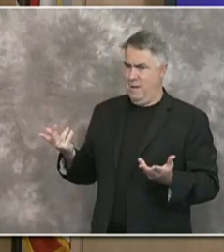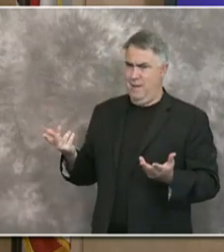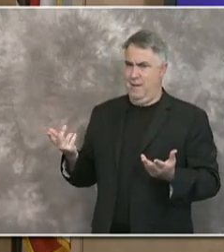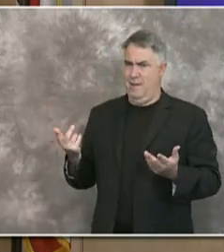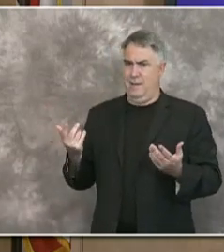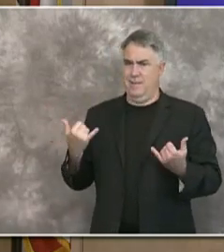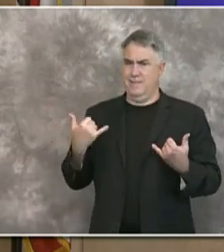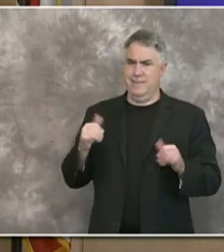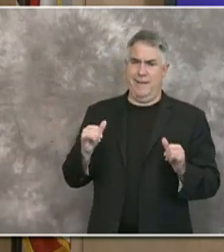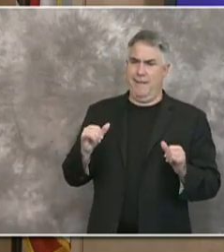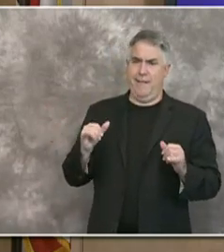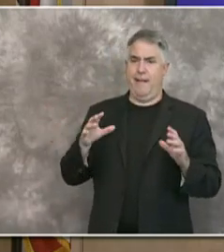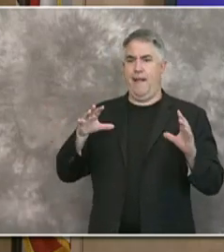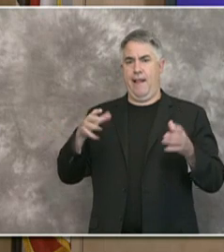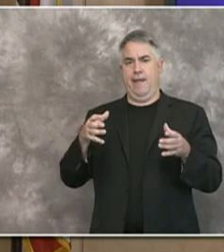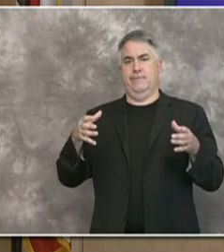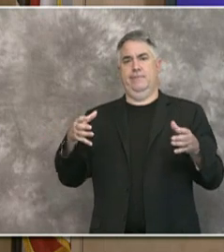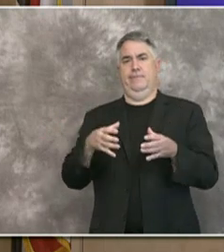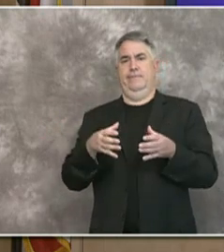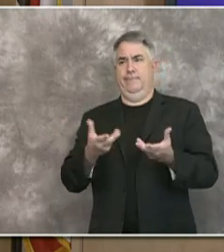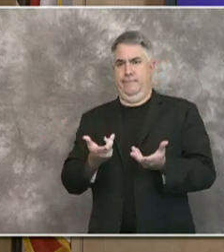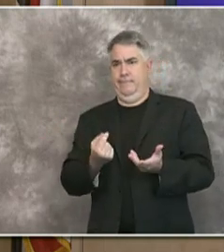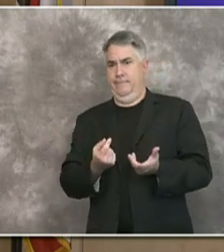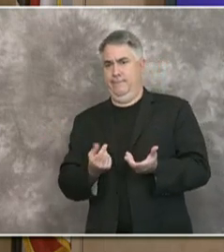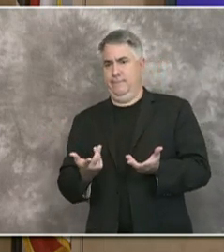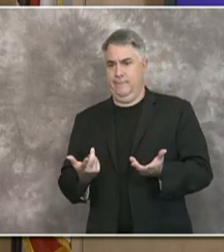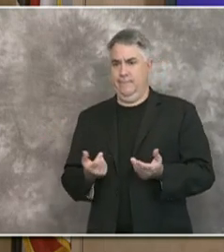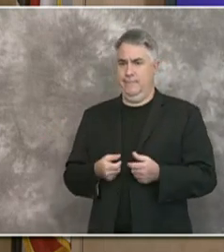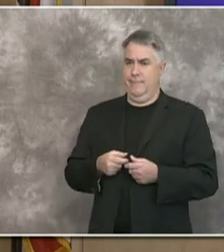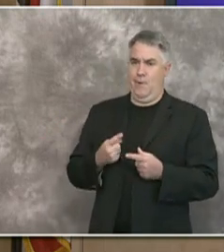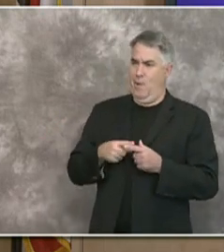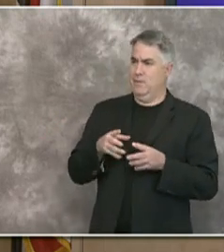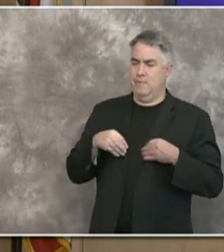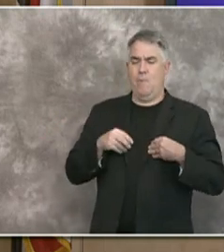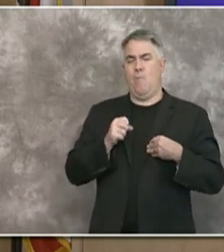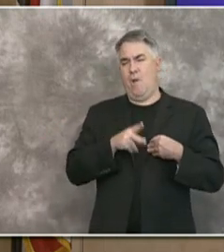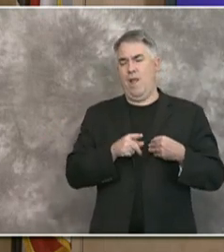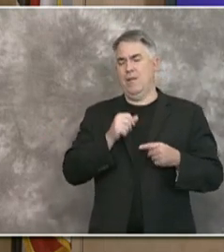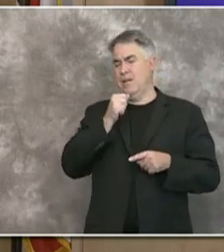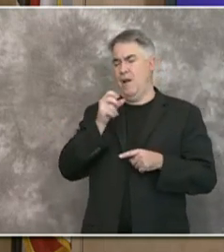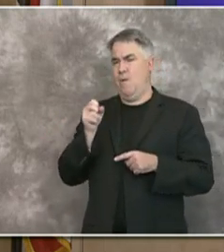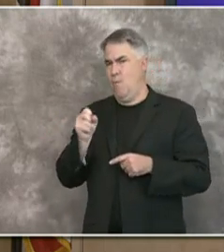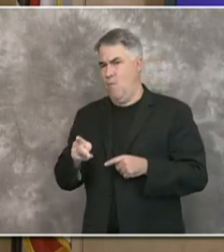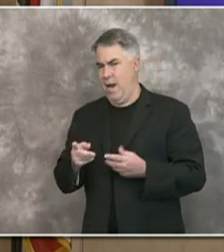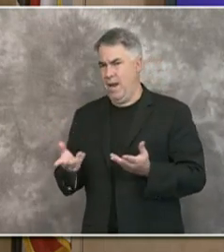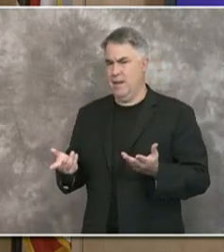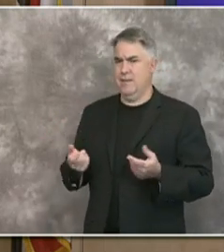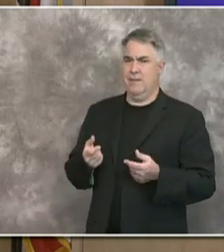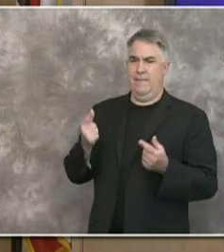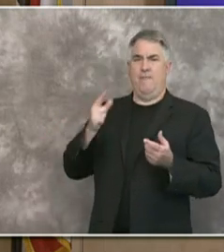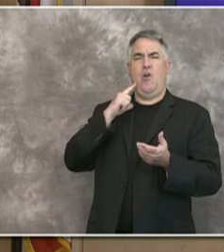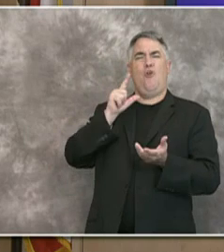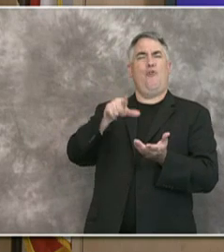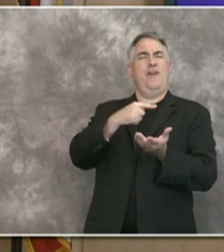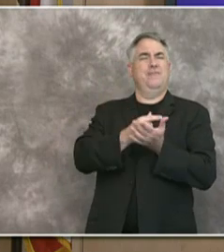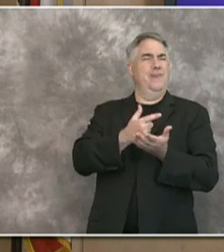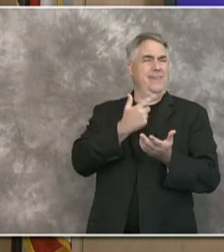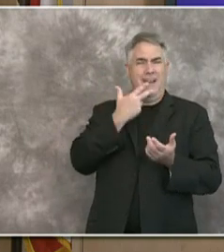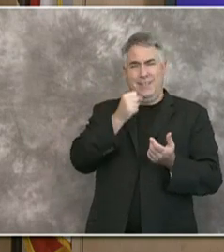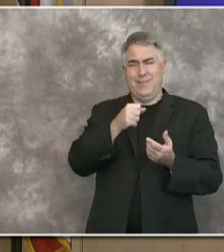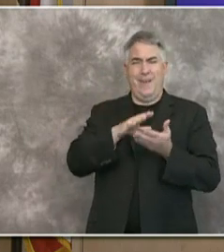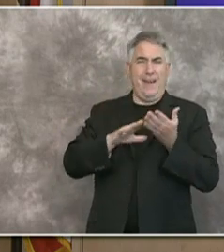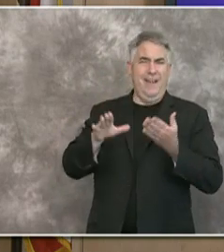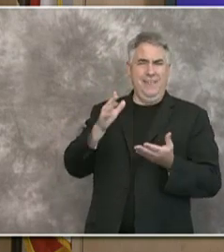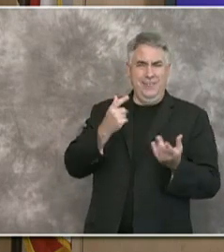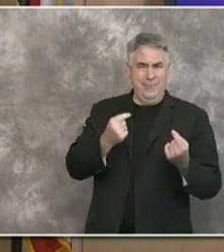gatherings. What are acceptable and non-acceptable graduation celebrations, and if drive-in theater commencements are considered gatherings, why are